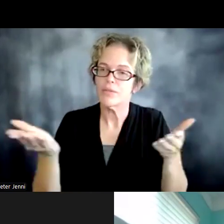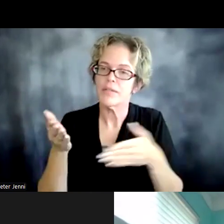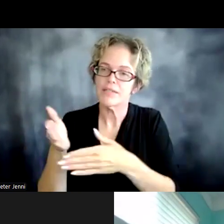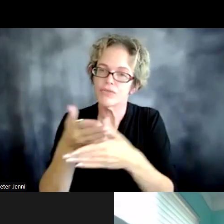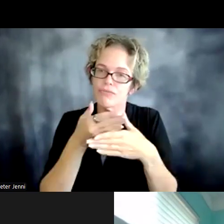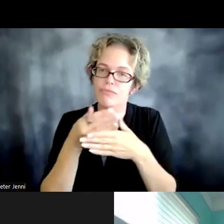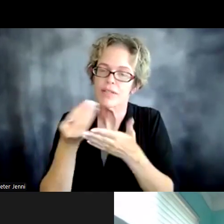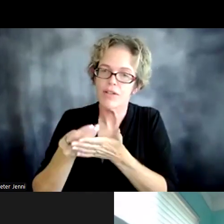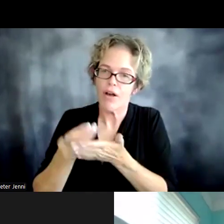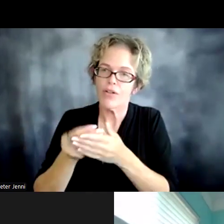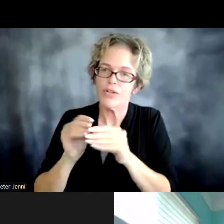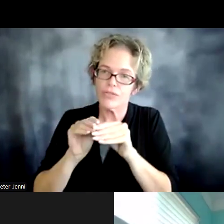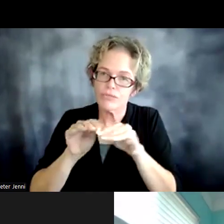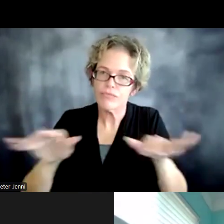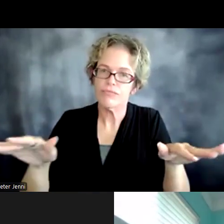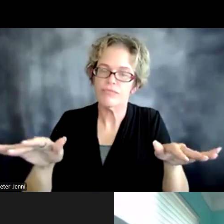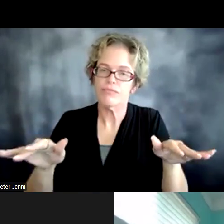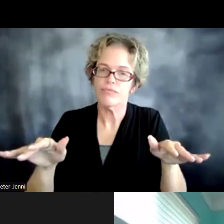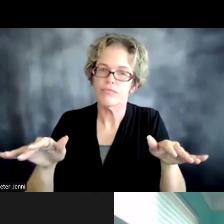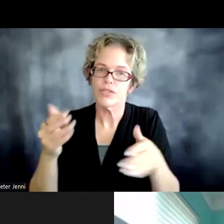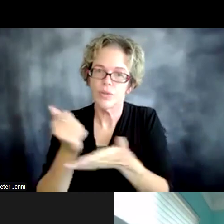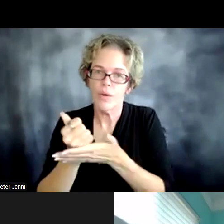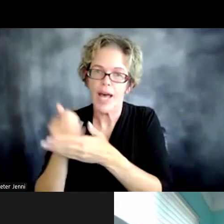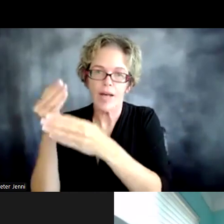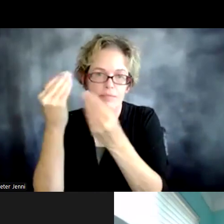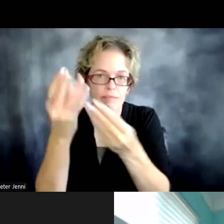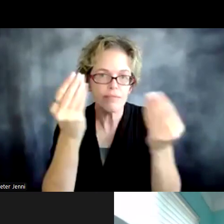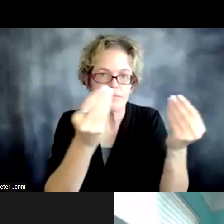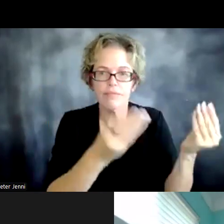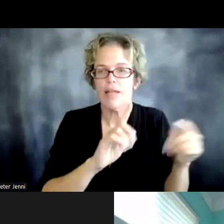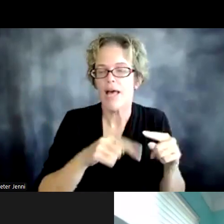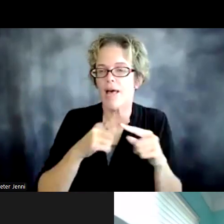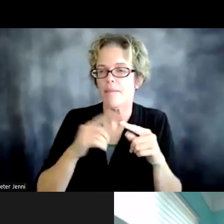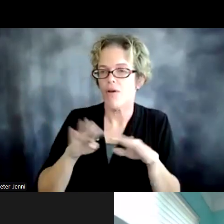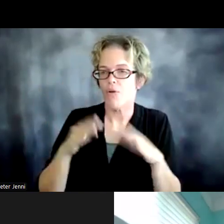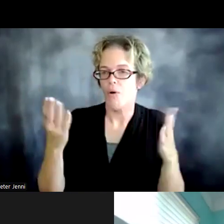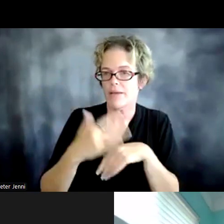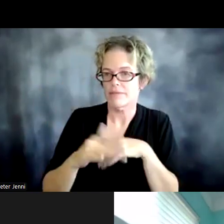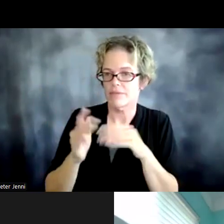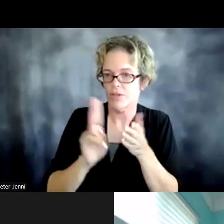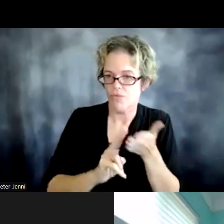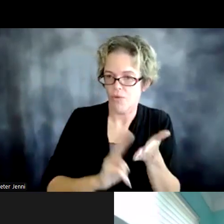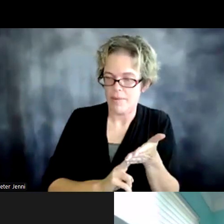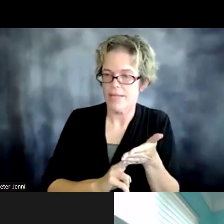community to share about open enrollment and the enrollment opportunities.